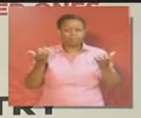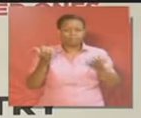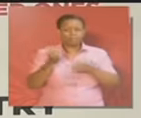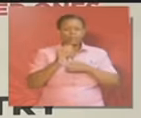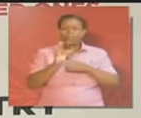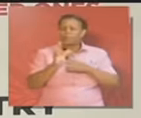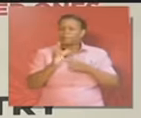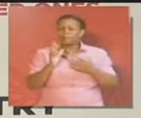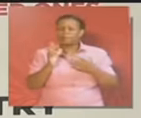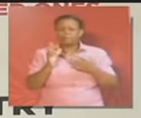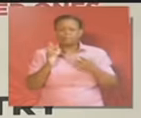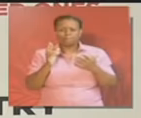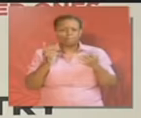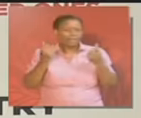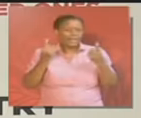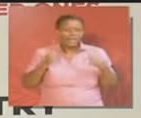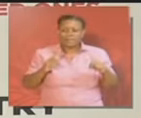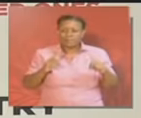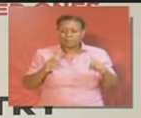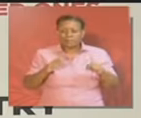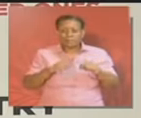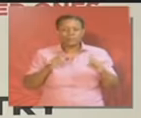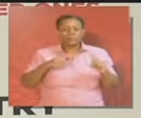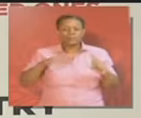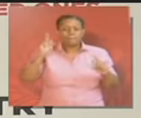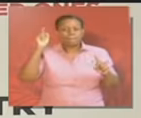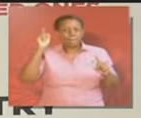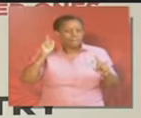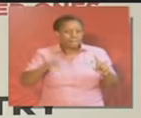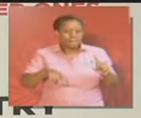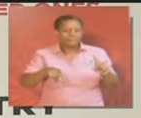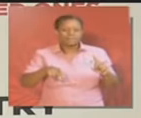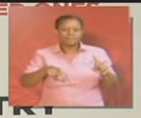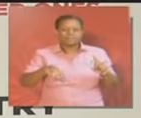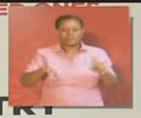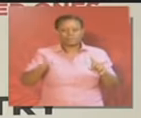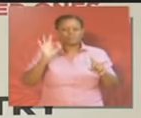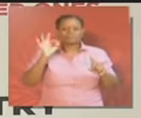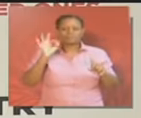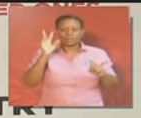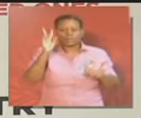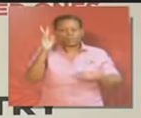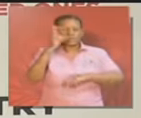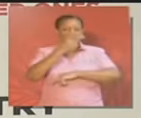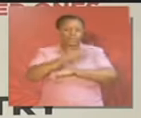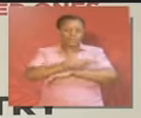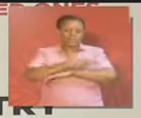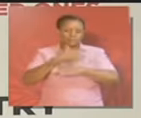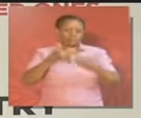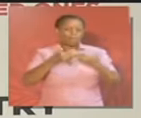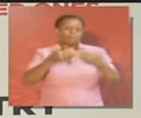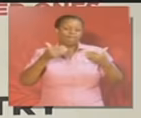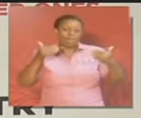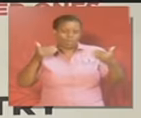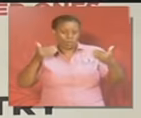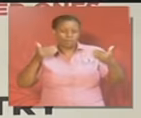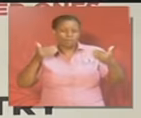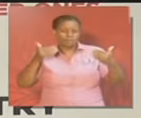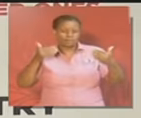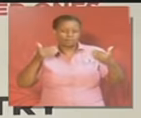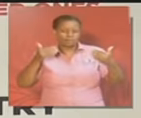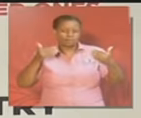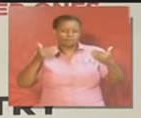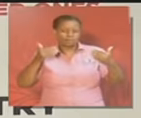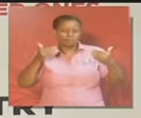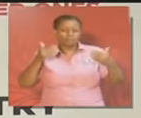backwards 2 days to verify who else you may have been in contact with and could have infected. And in so doing, we hope to limit the potential